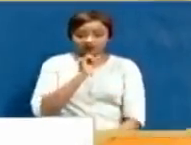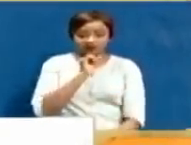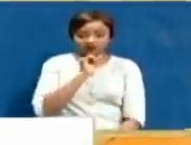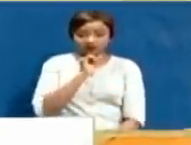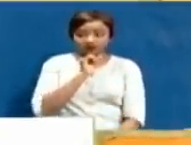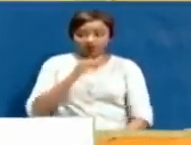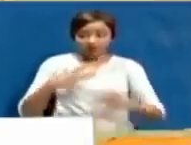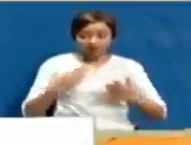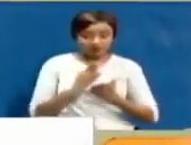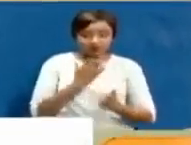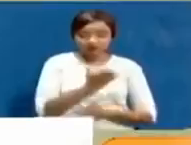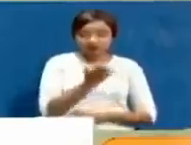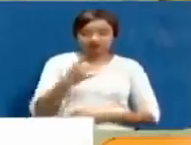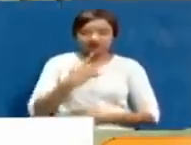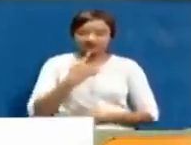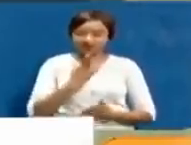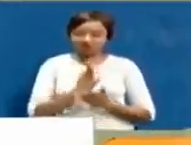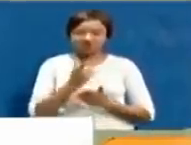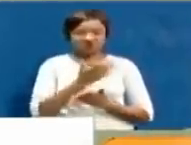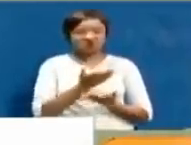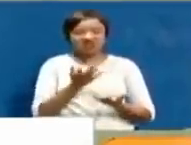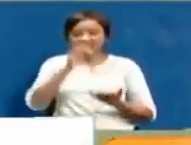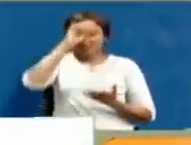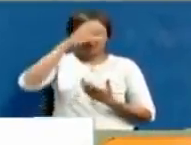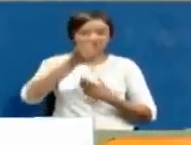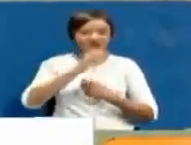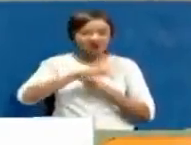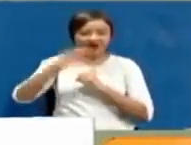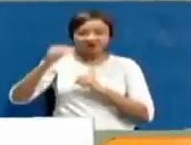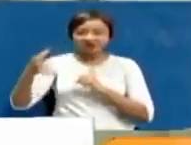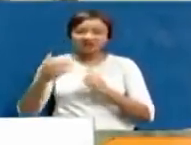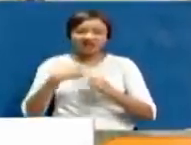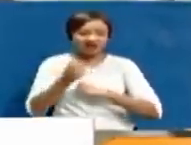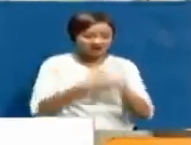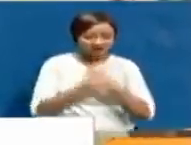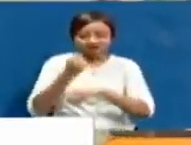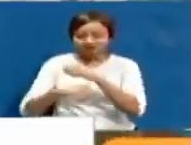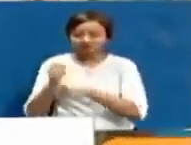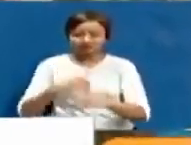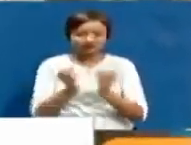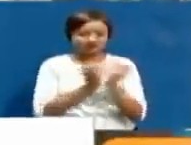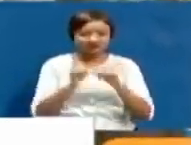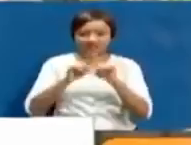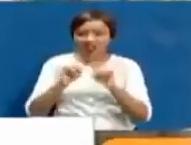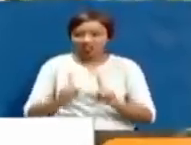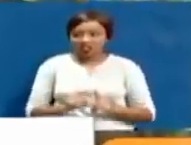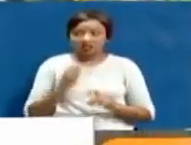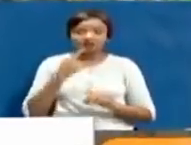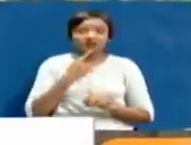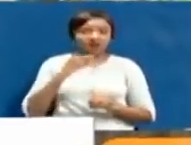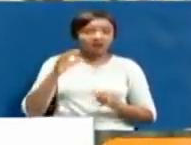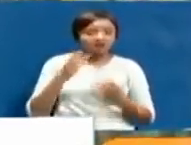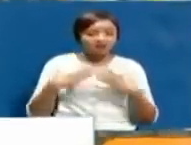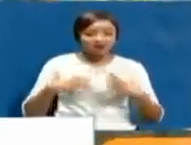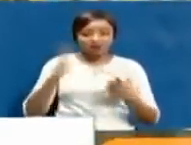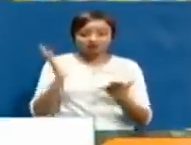virus. Some residents claim that there are more activities in Kiambu County that could be fueling the spread. They talk about people